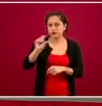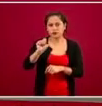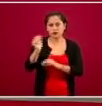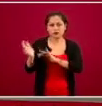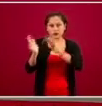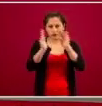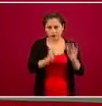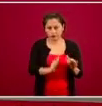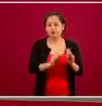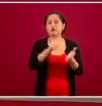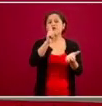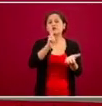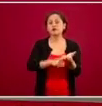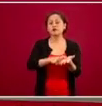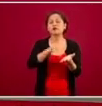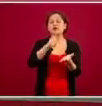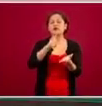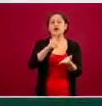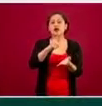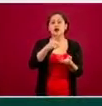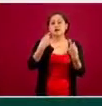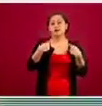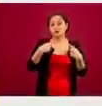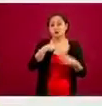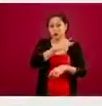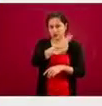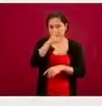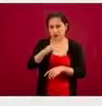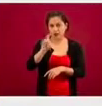themselves amidst this crisis.